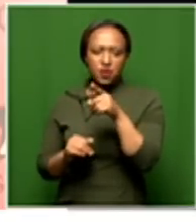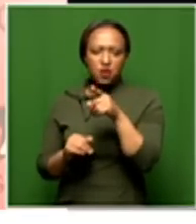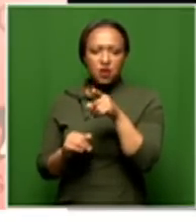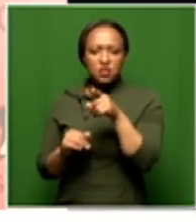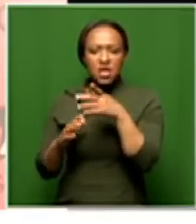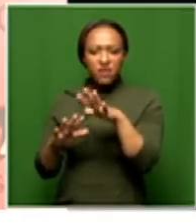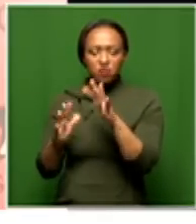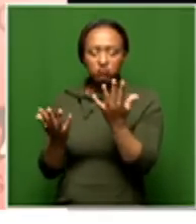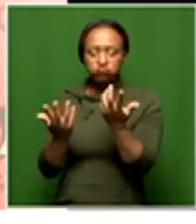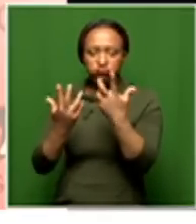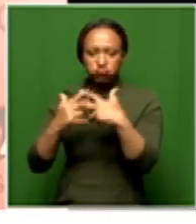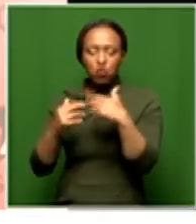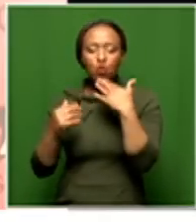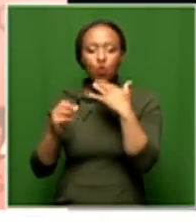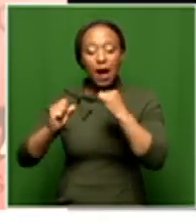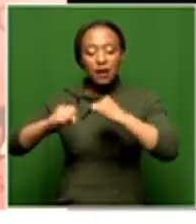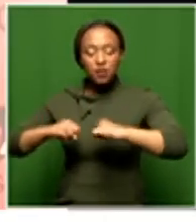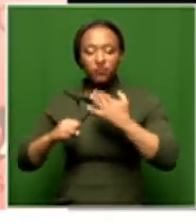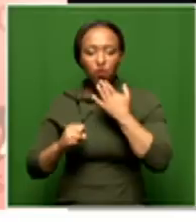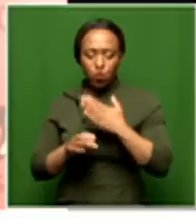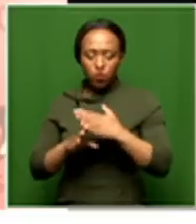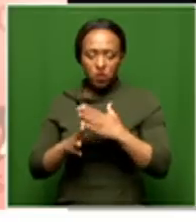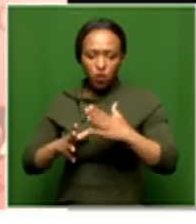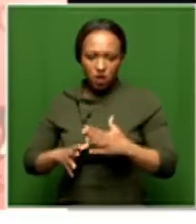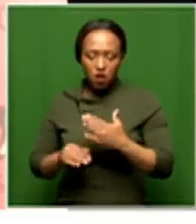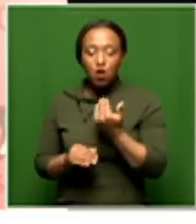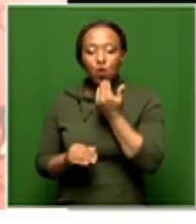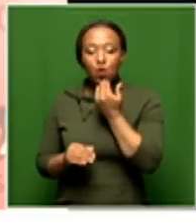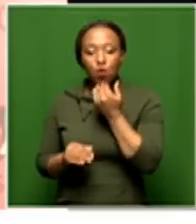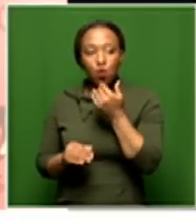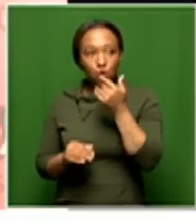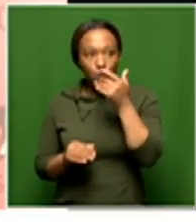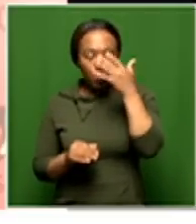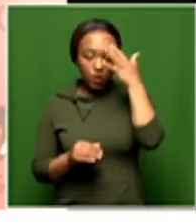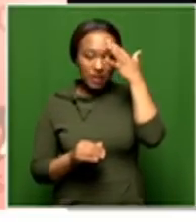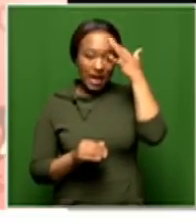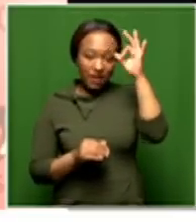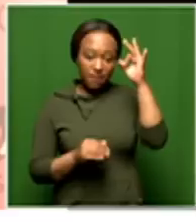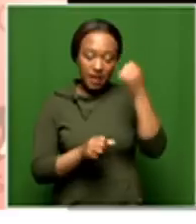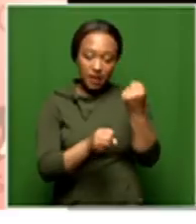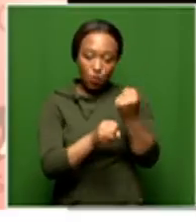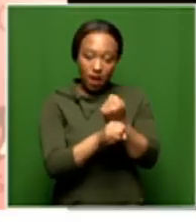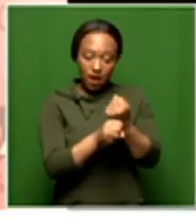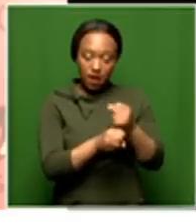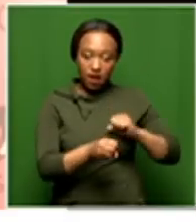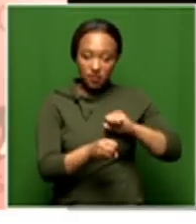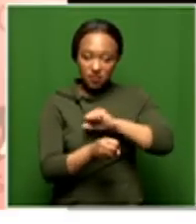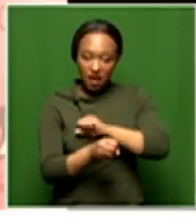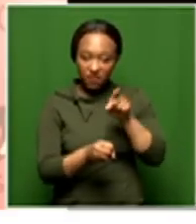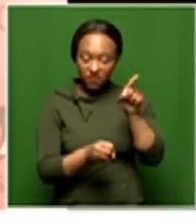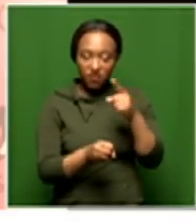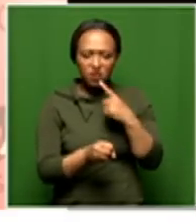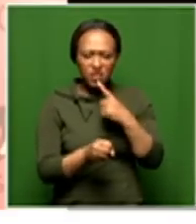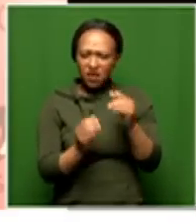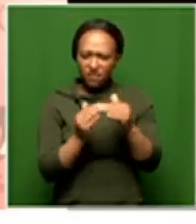on the agreement with workers, that is the public sector workers, which we also agree that